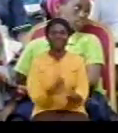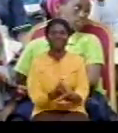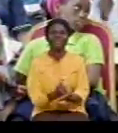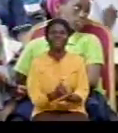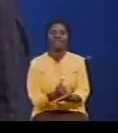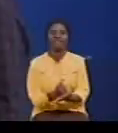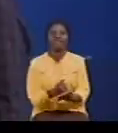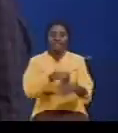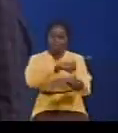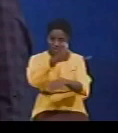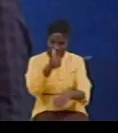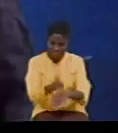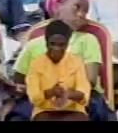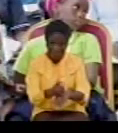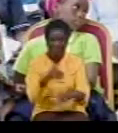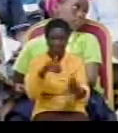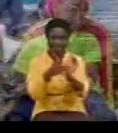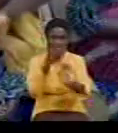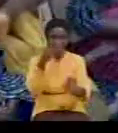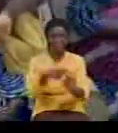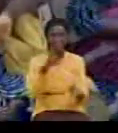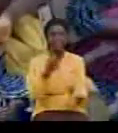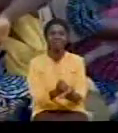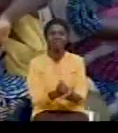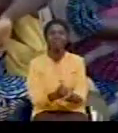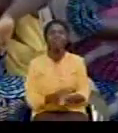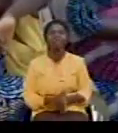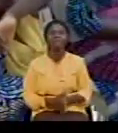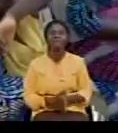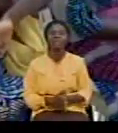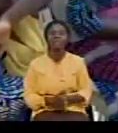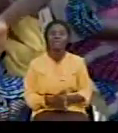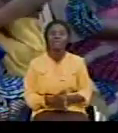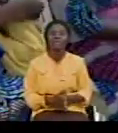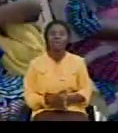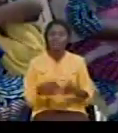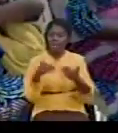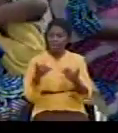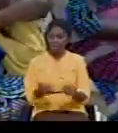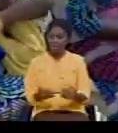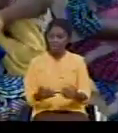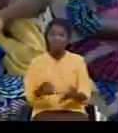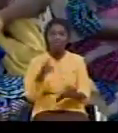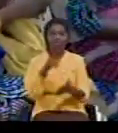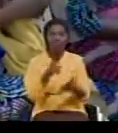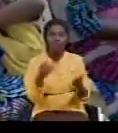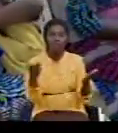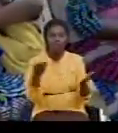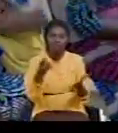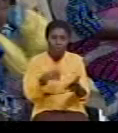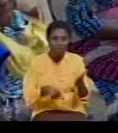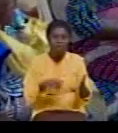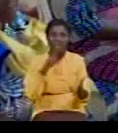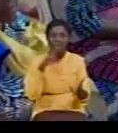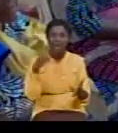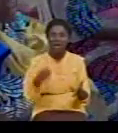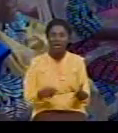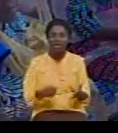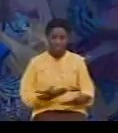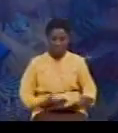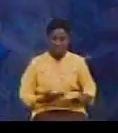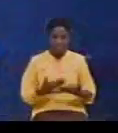Confirmed in Jesus' name. Now, what are the birthrights? What are